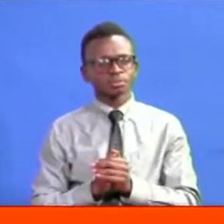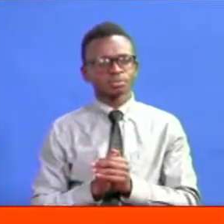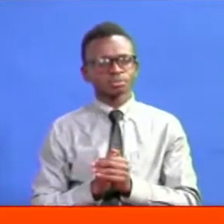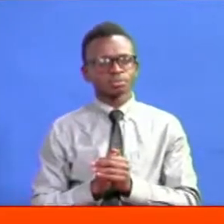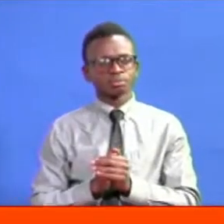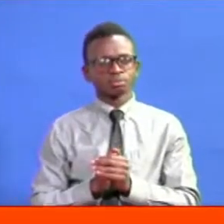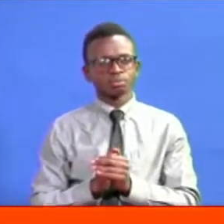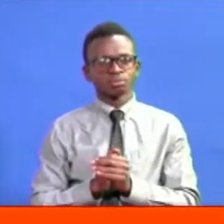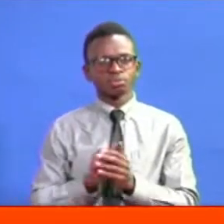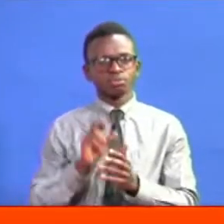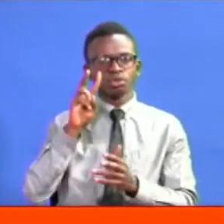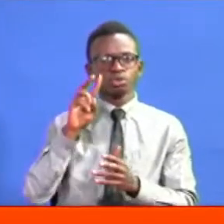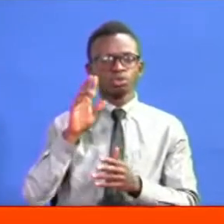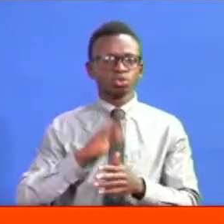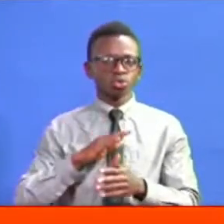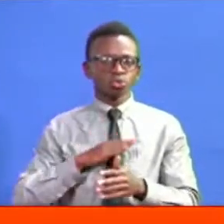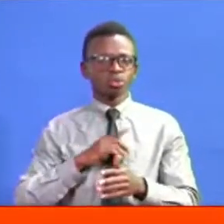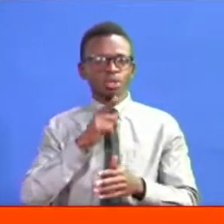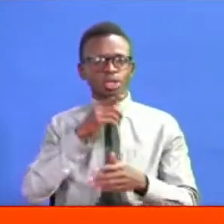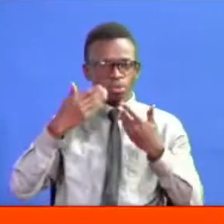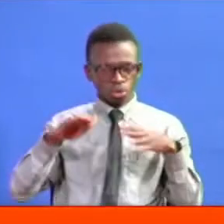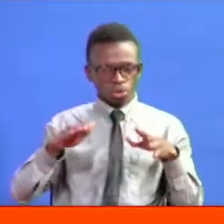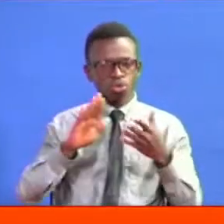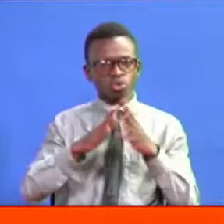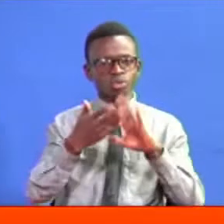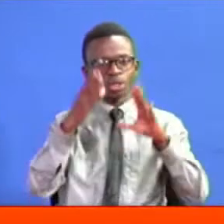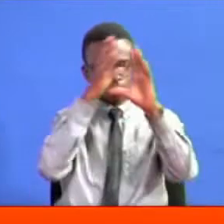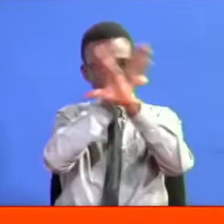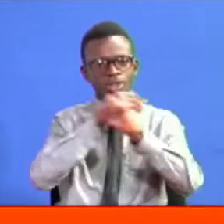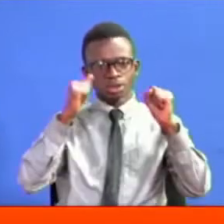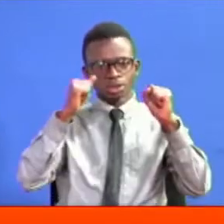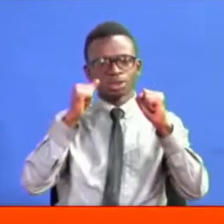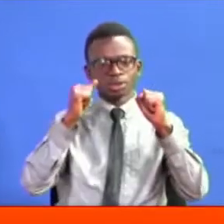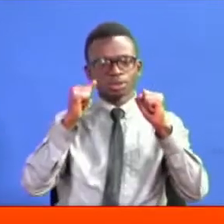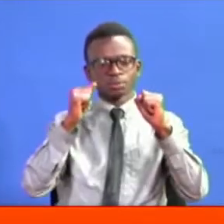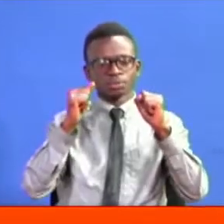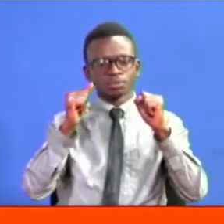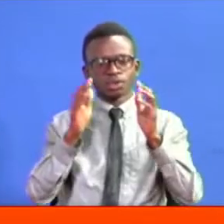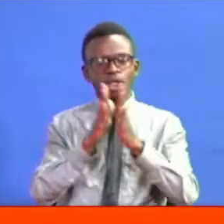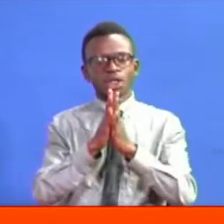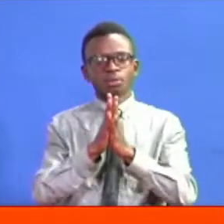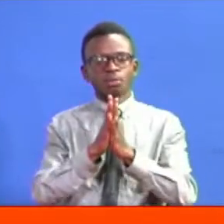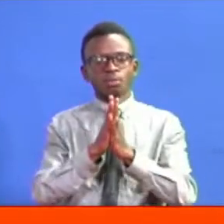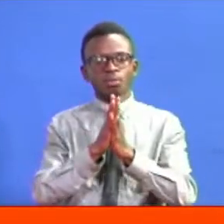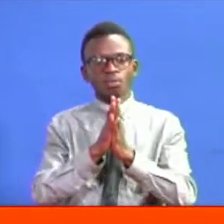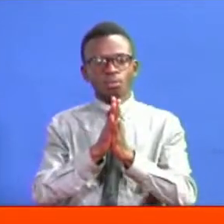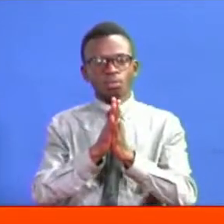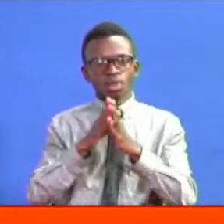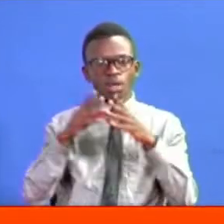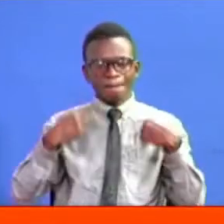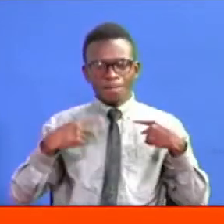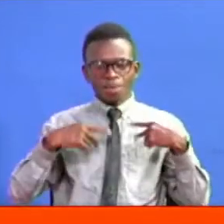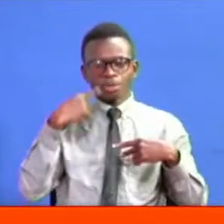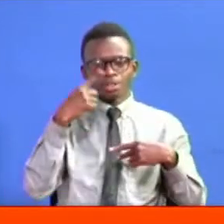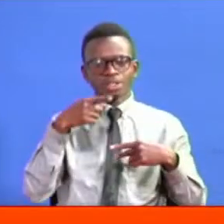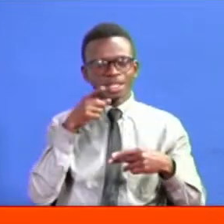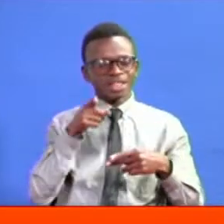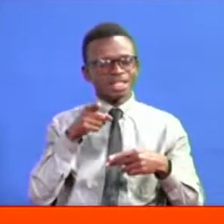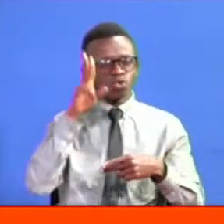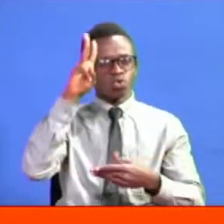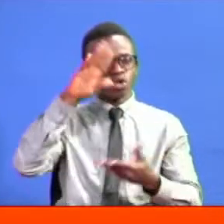previous bids for the top seat in Kenya. Political observers say this election may mark the first time that a